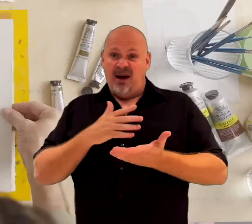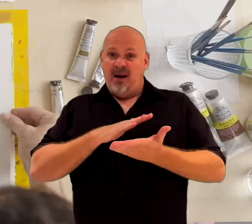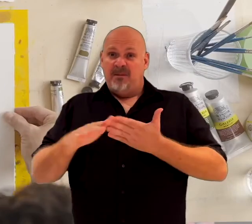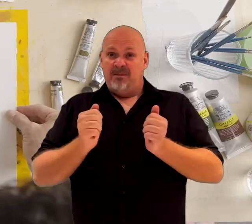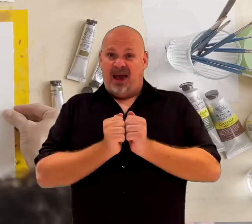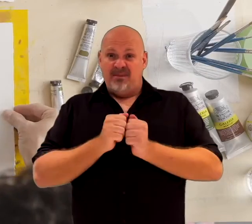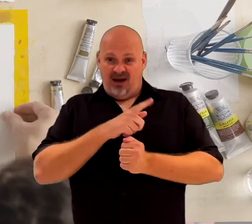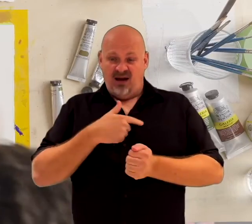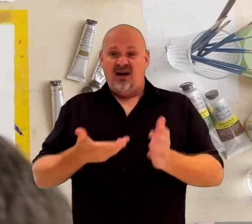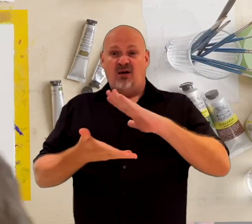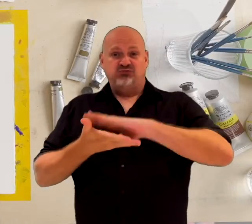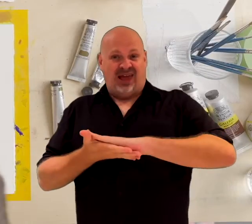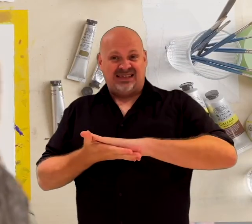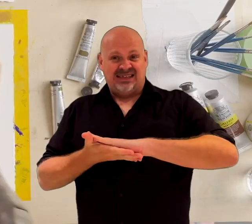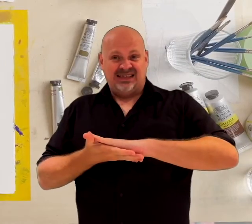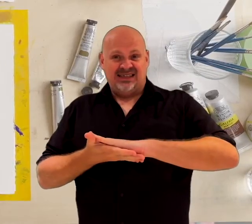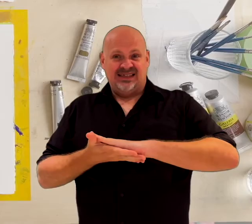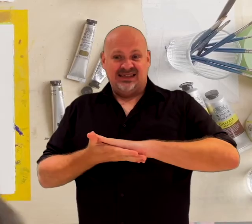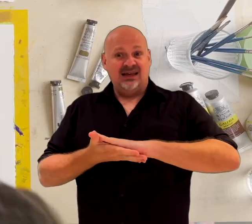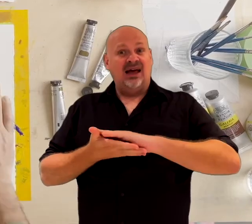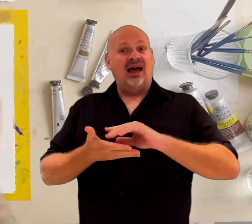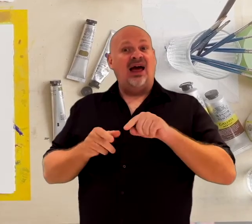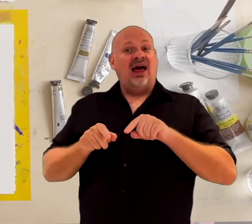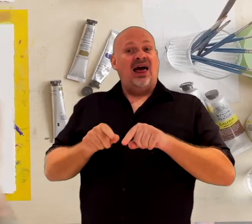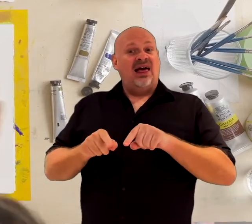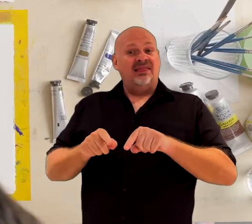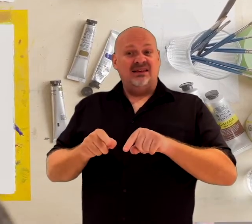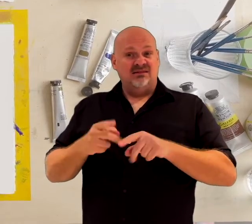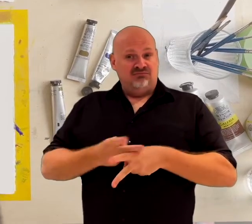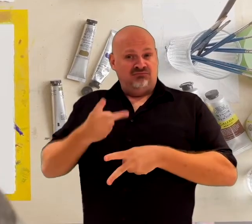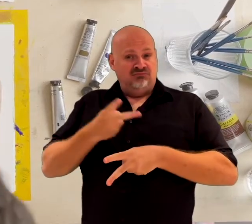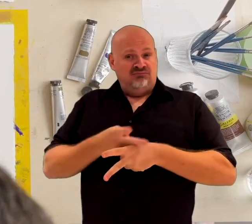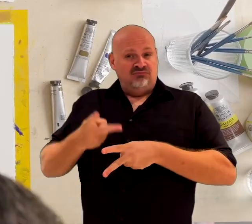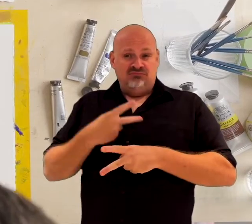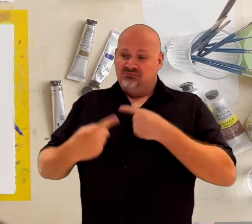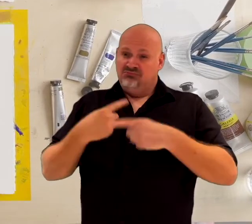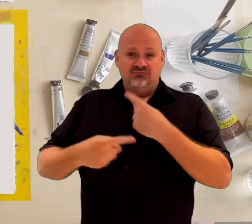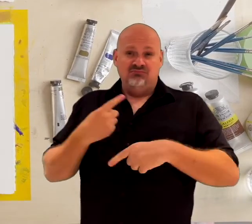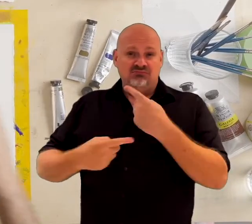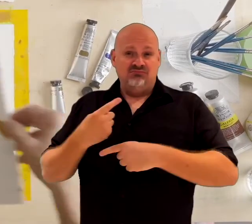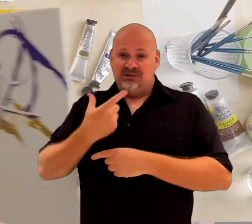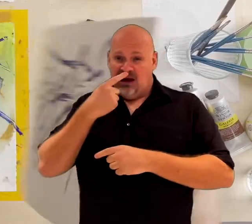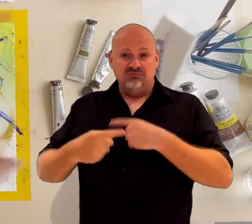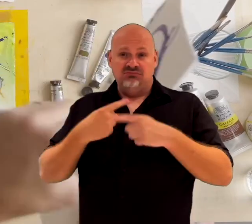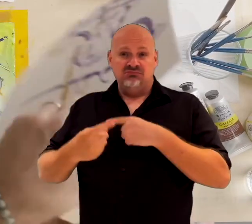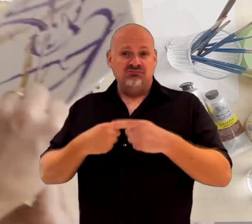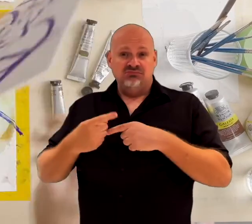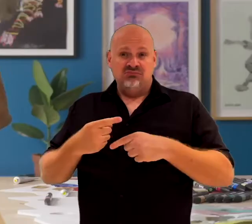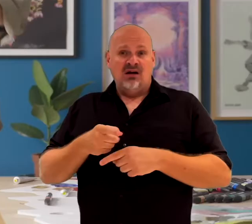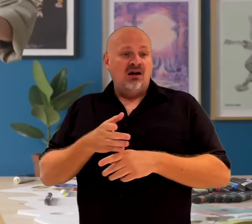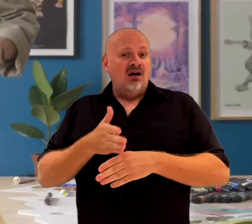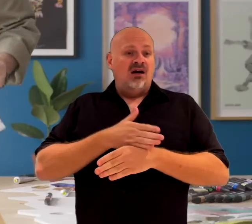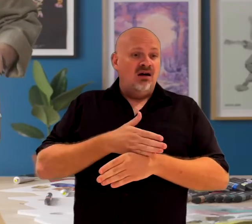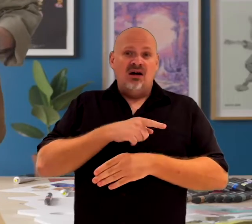paper, press it. So yeah, this technique is endless because you could just press it forever. And you start to